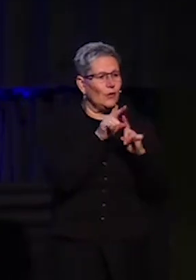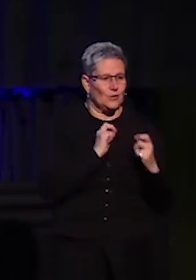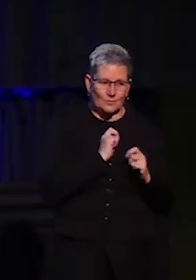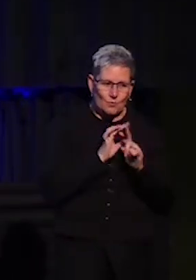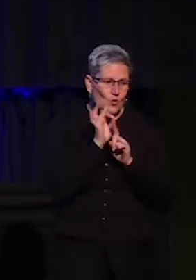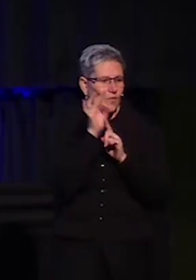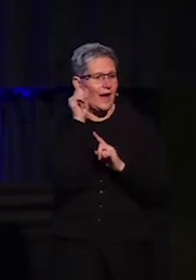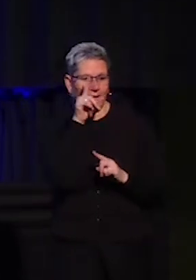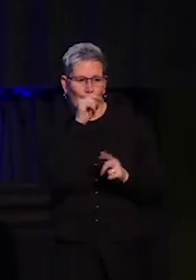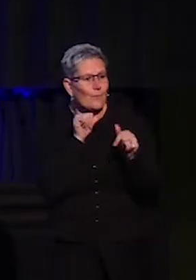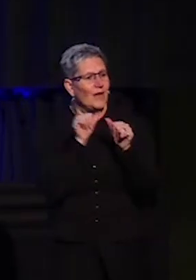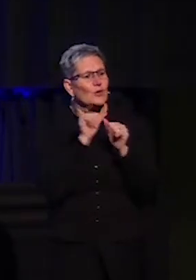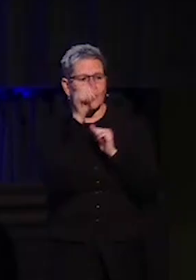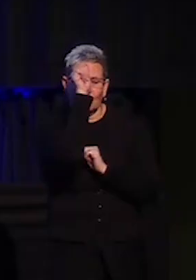mistakes.